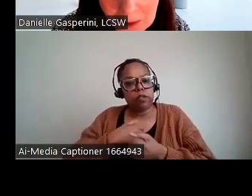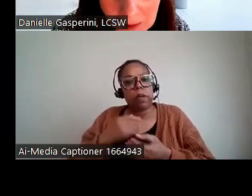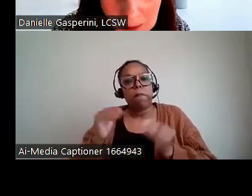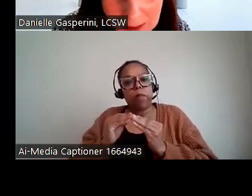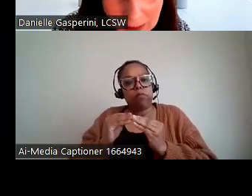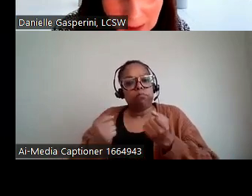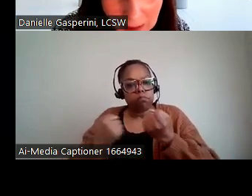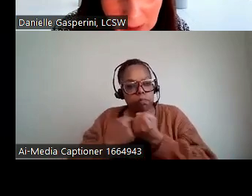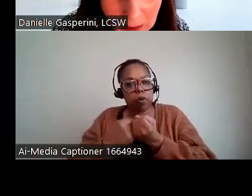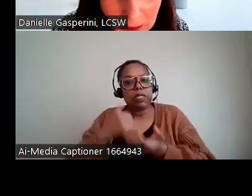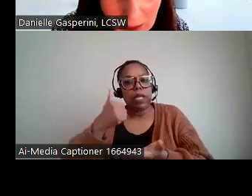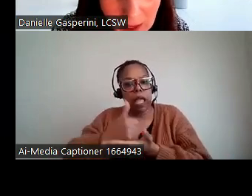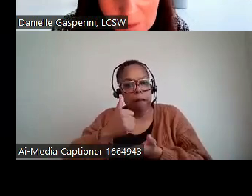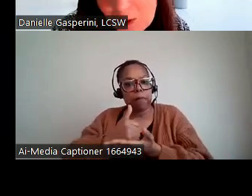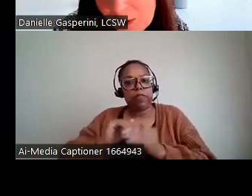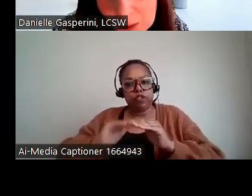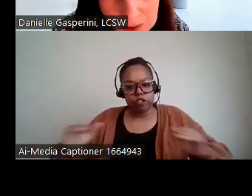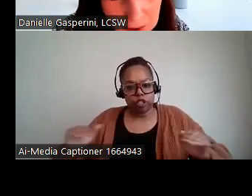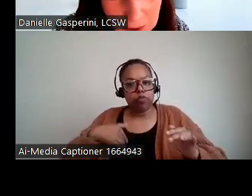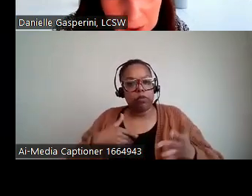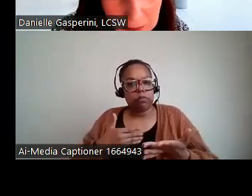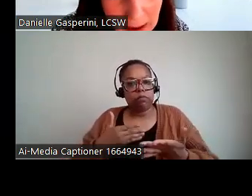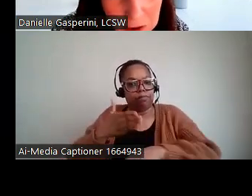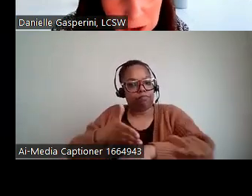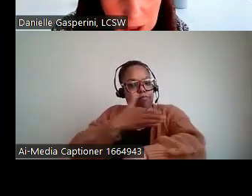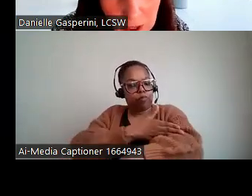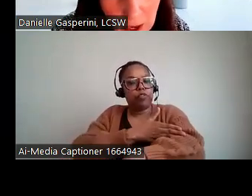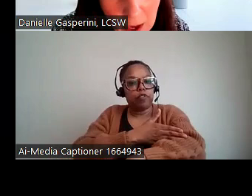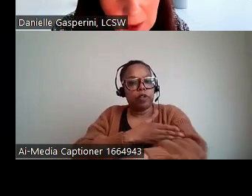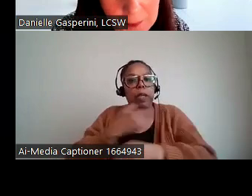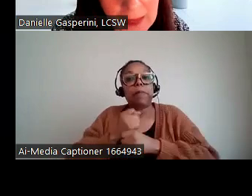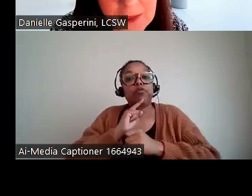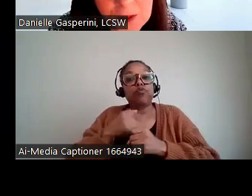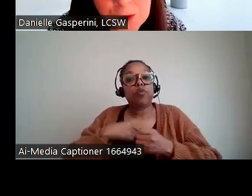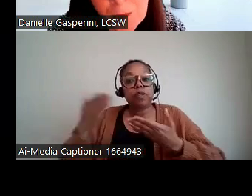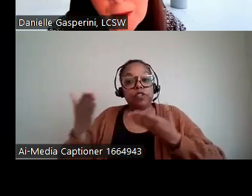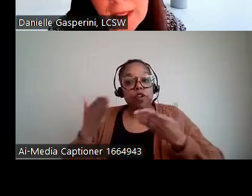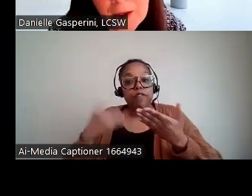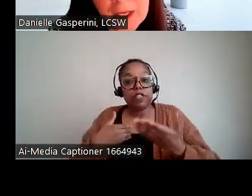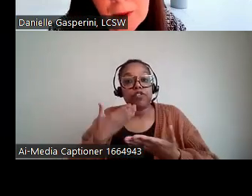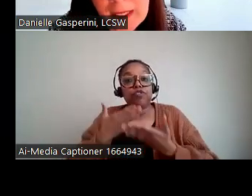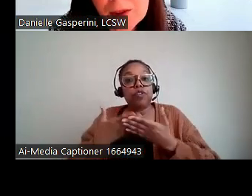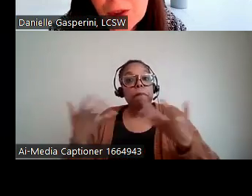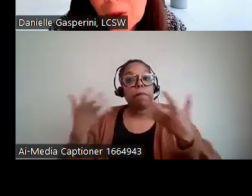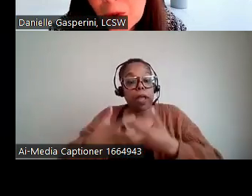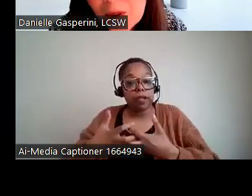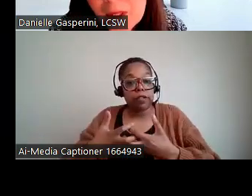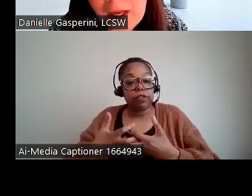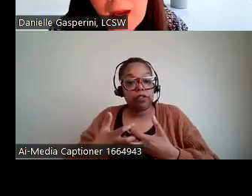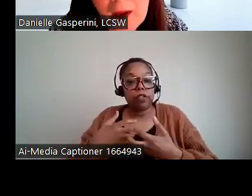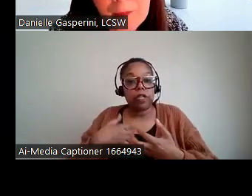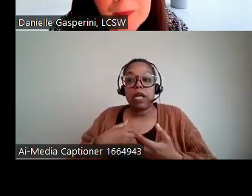to be the best that they can be, and make sure the services are a good match. And this is true about caregiver needs